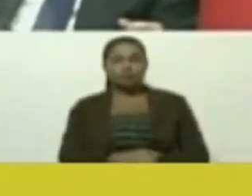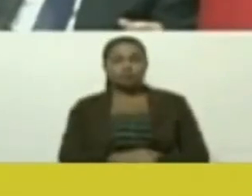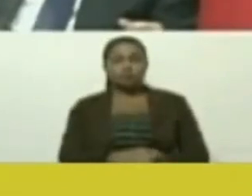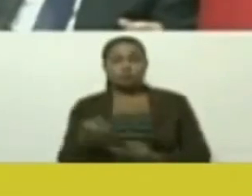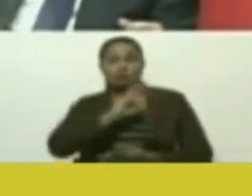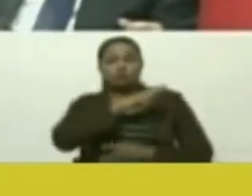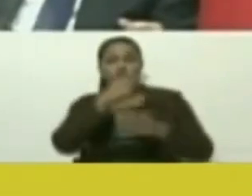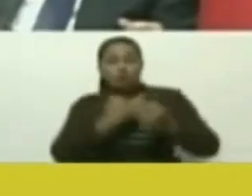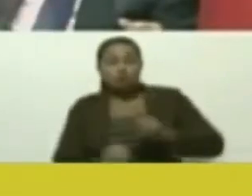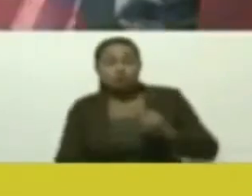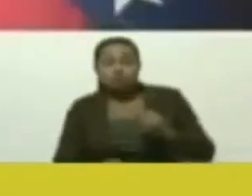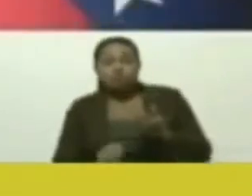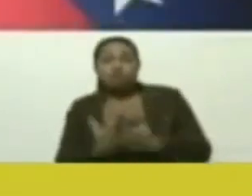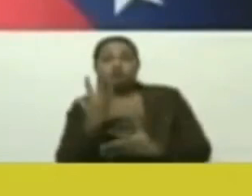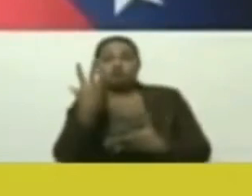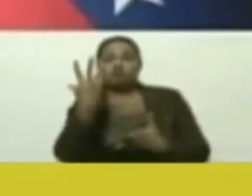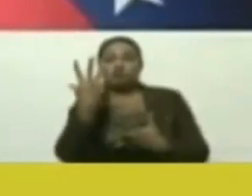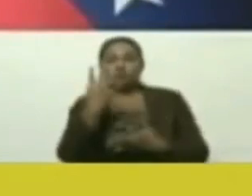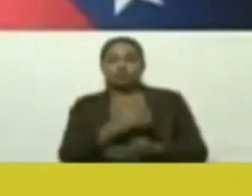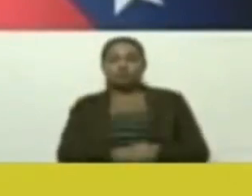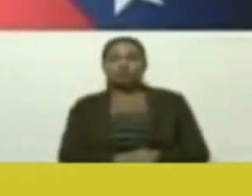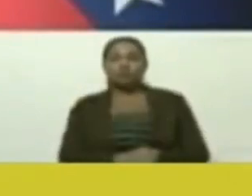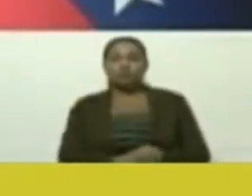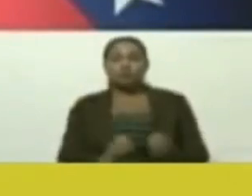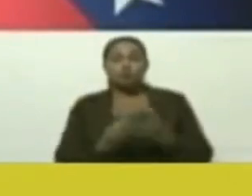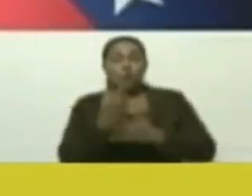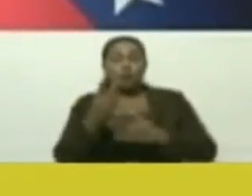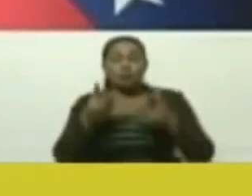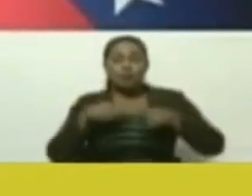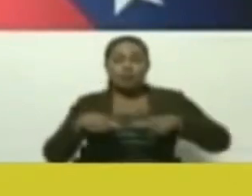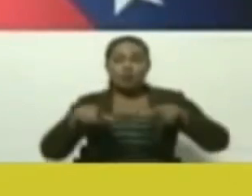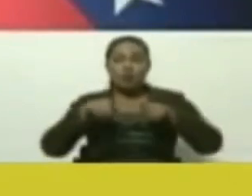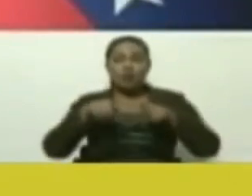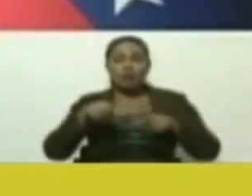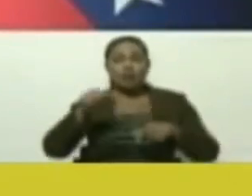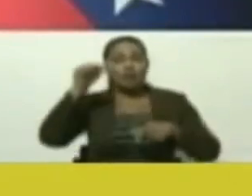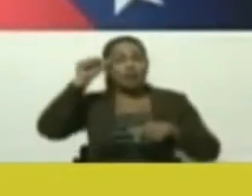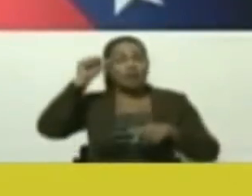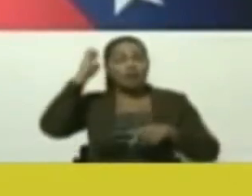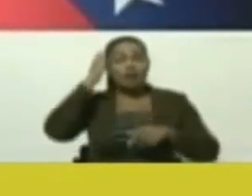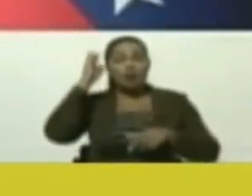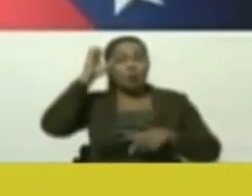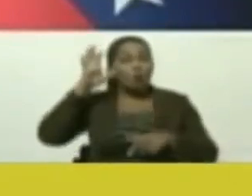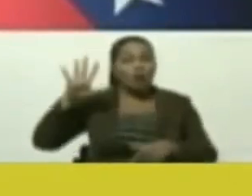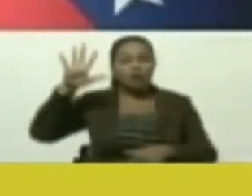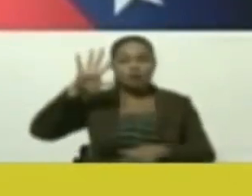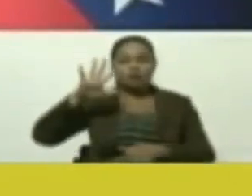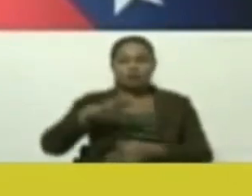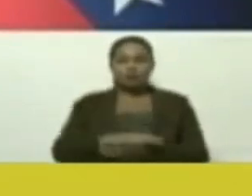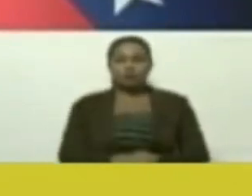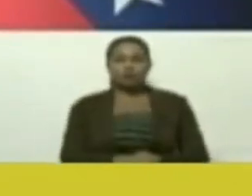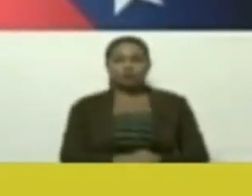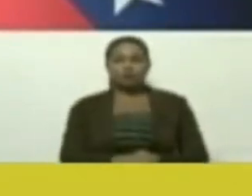Turkey, it's one of the emerging powers in the region, in this region.